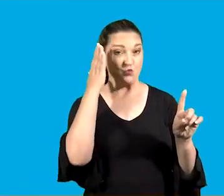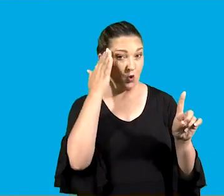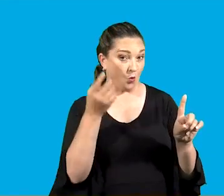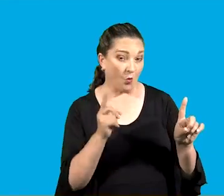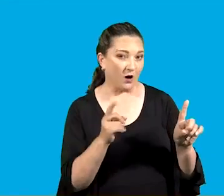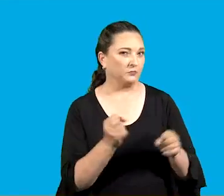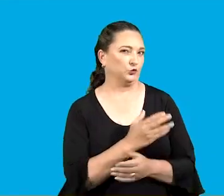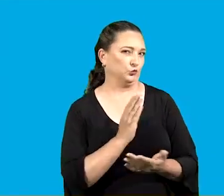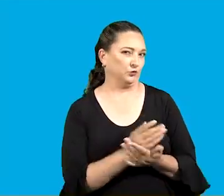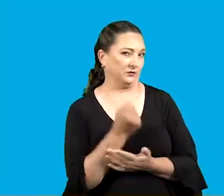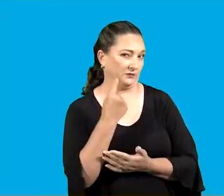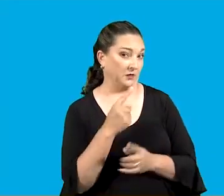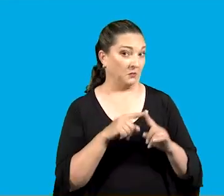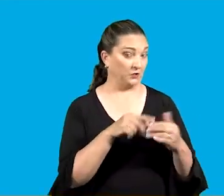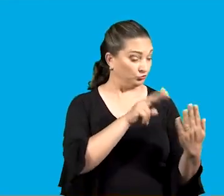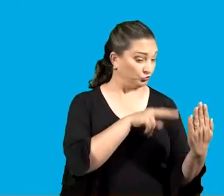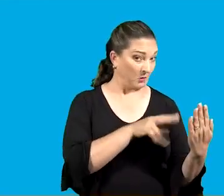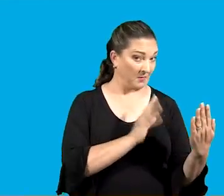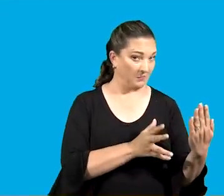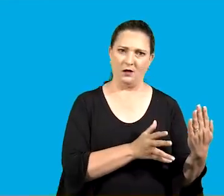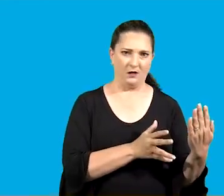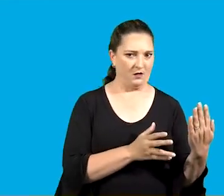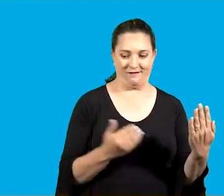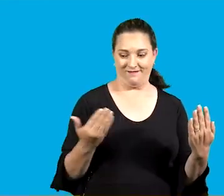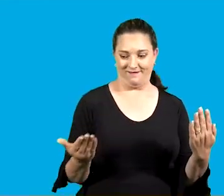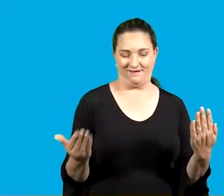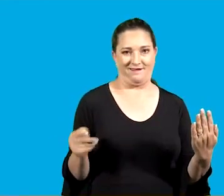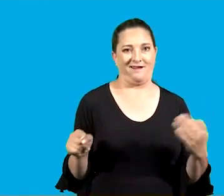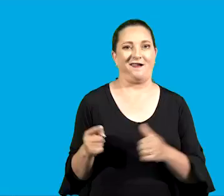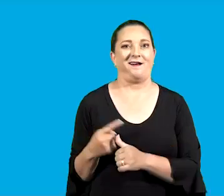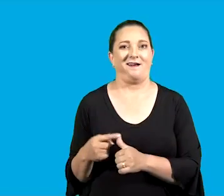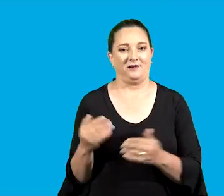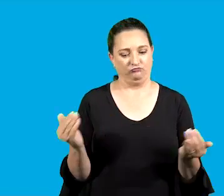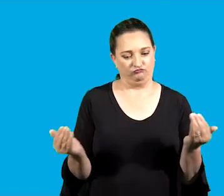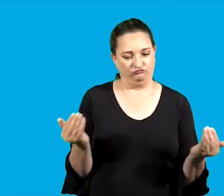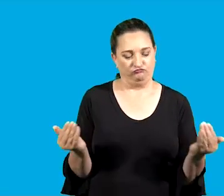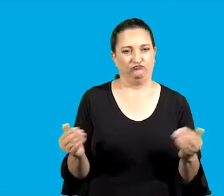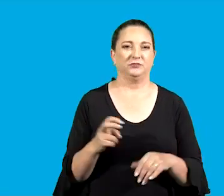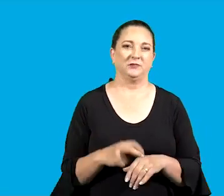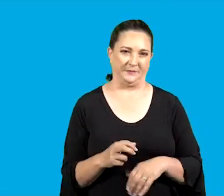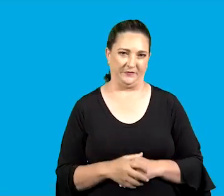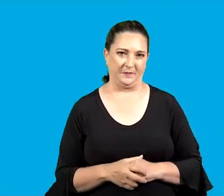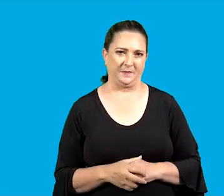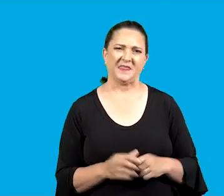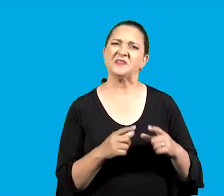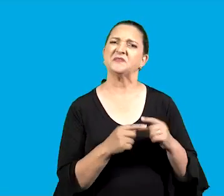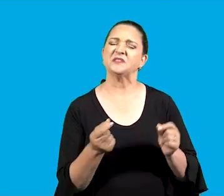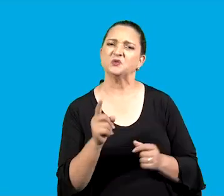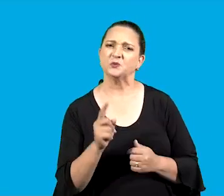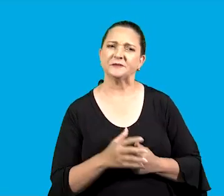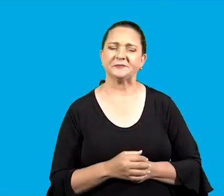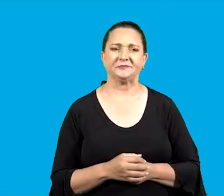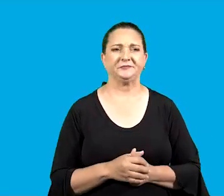in the reading time, read it together with the answer book. You're correct. Okay. And then let's see where we're supposed to complete.